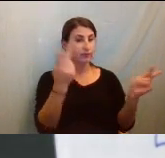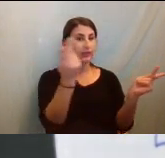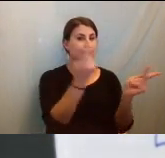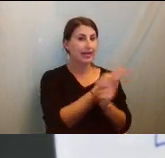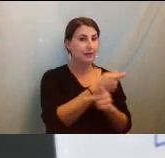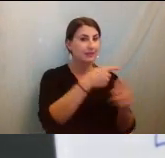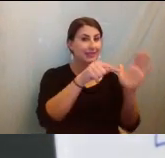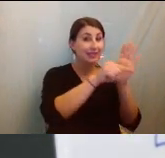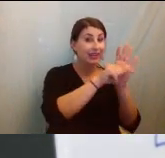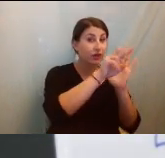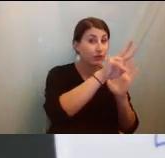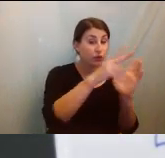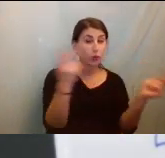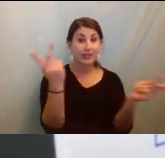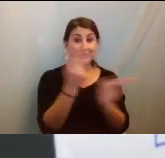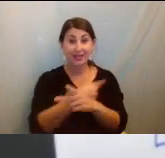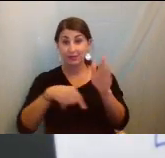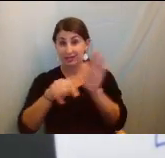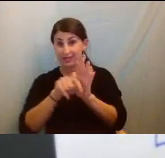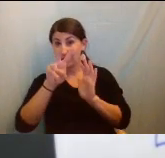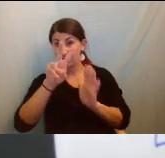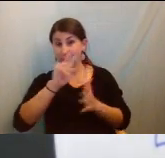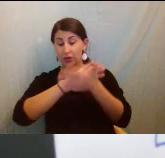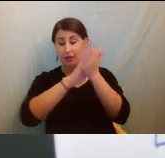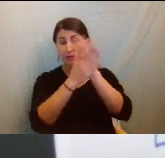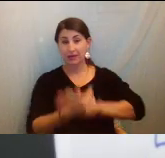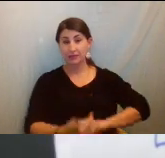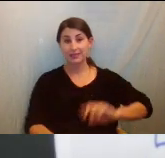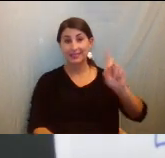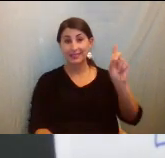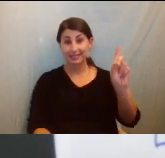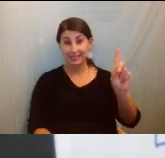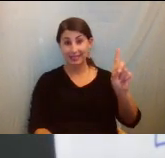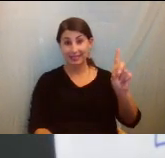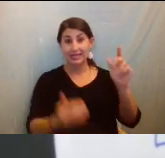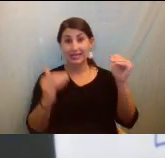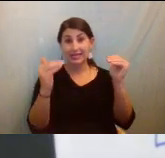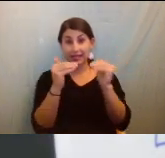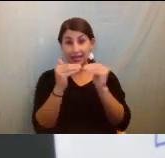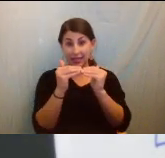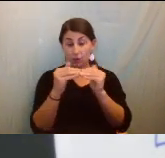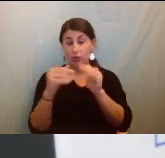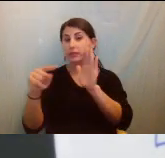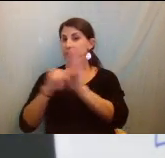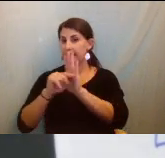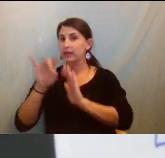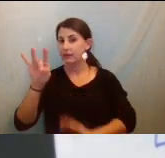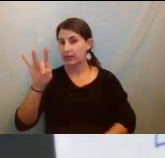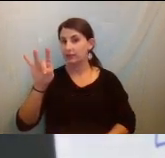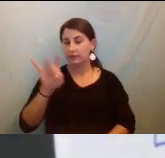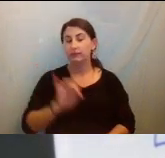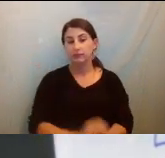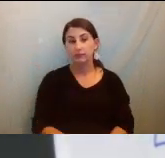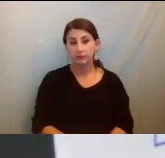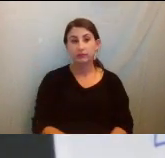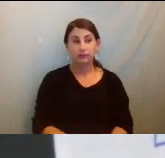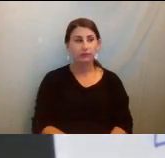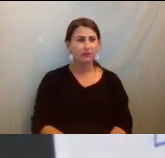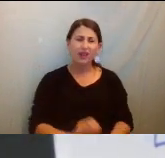times negative 2 times negative 2. That turns into just d equals negative